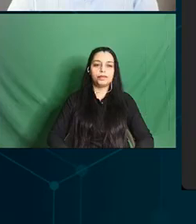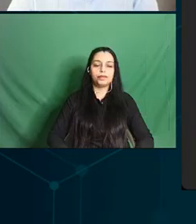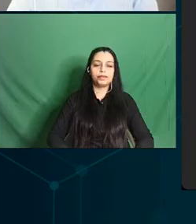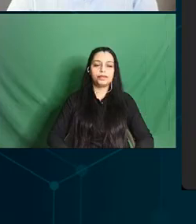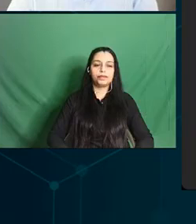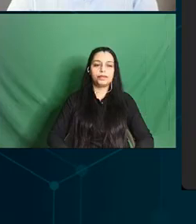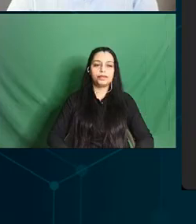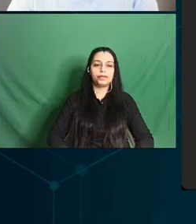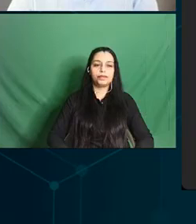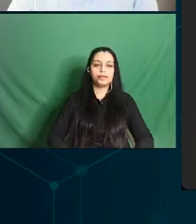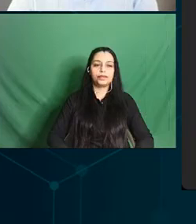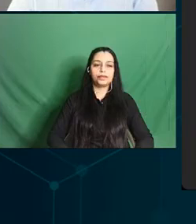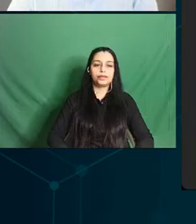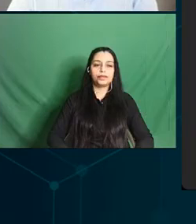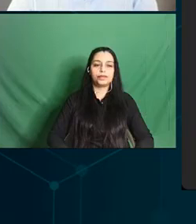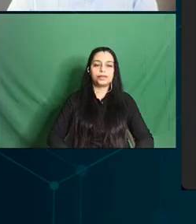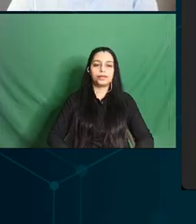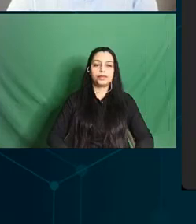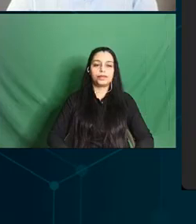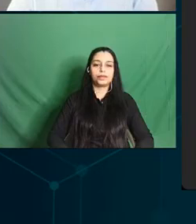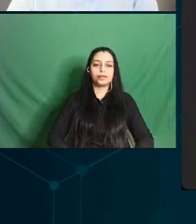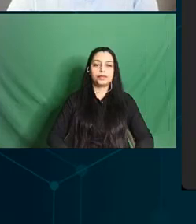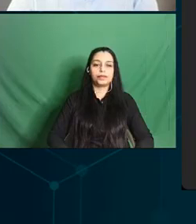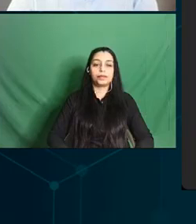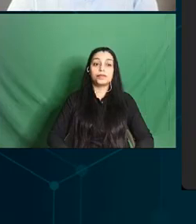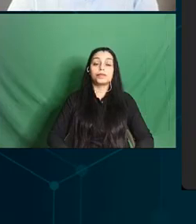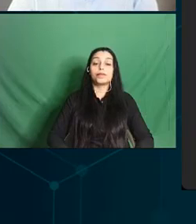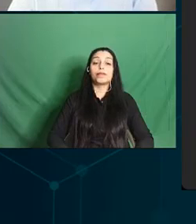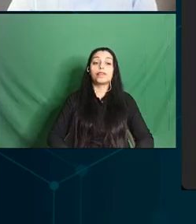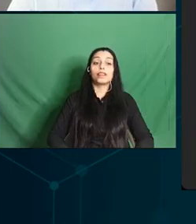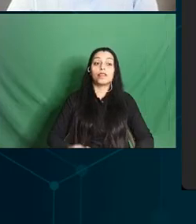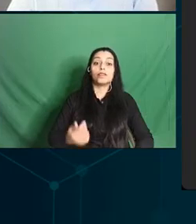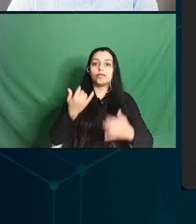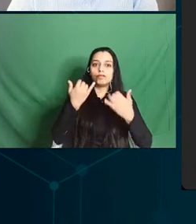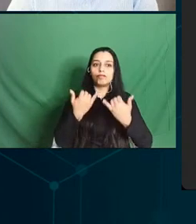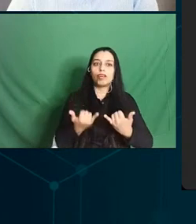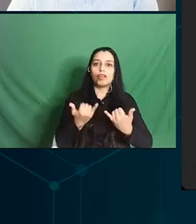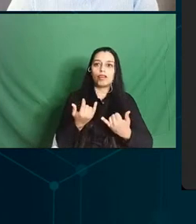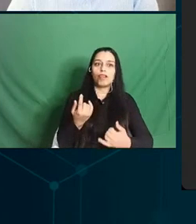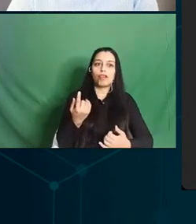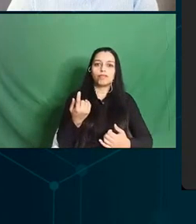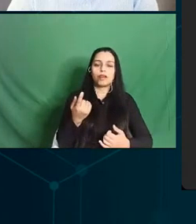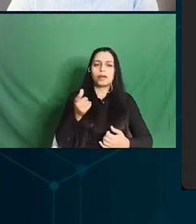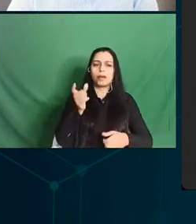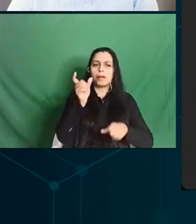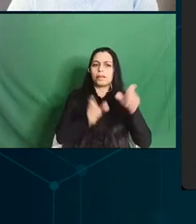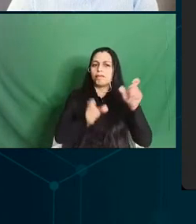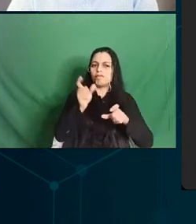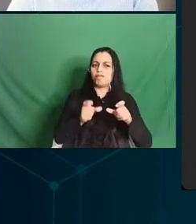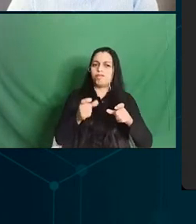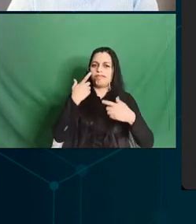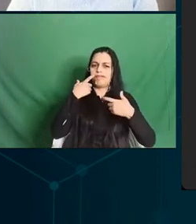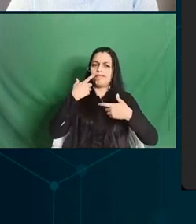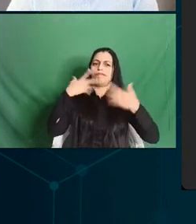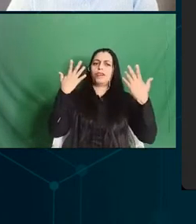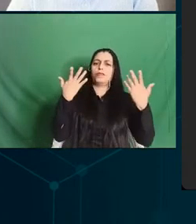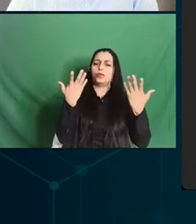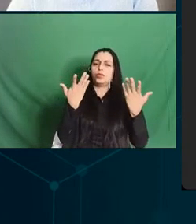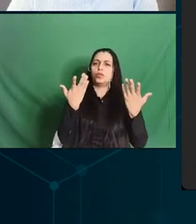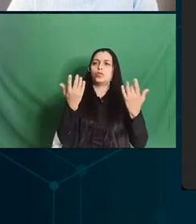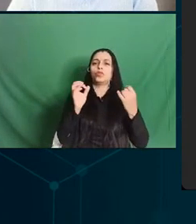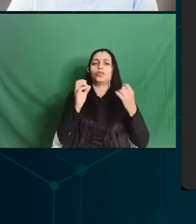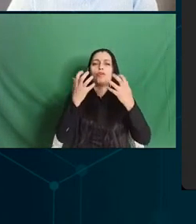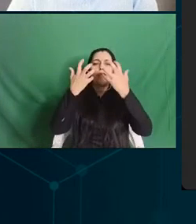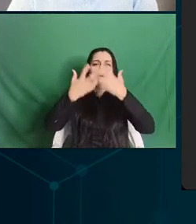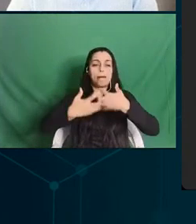world. They're moving in India, trying to integrate the informal economy. It's not going to be long before they